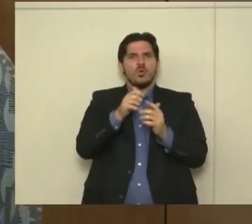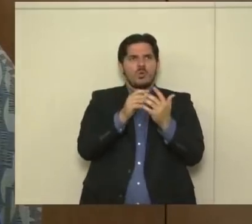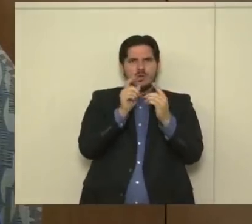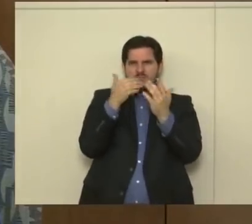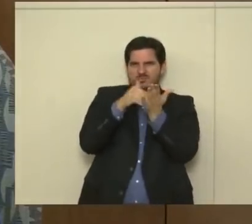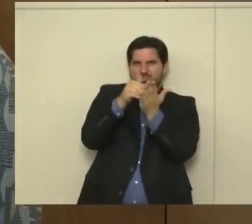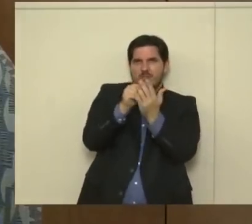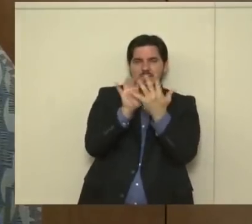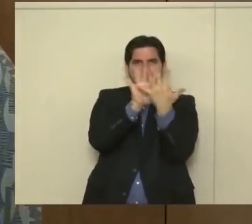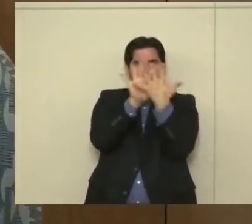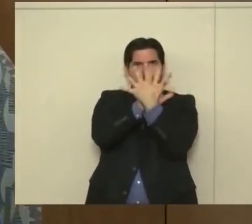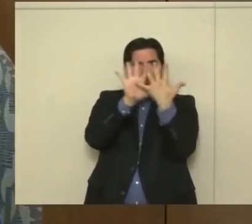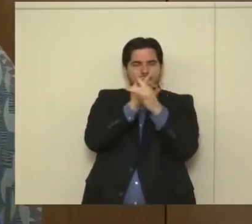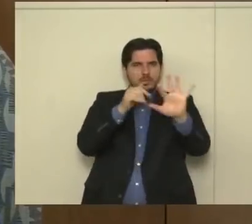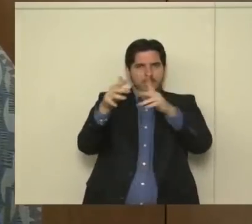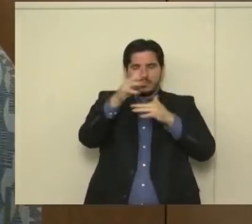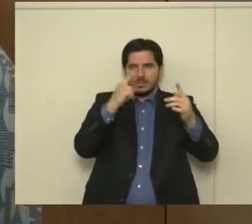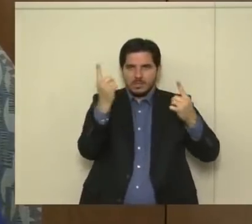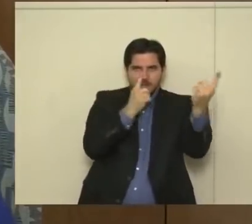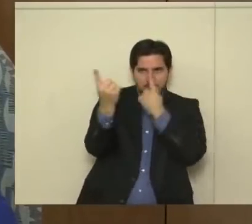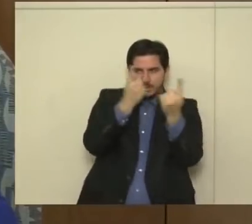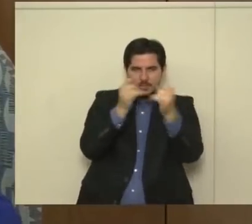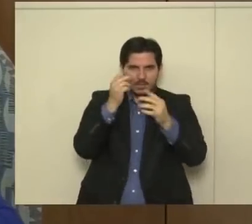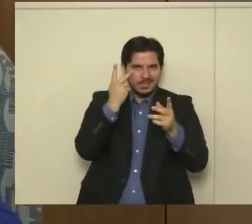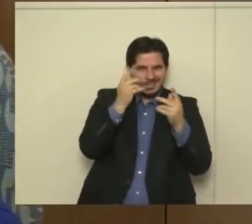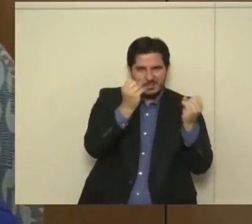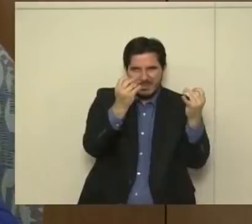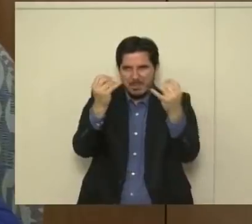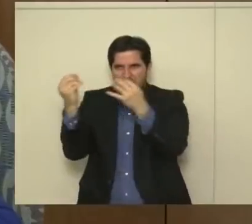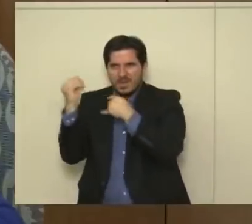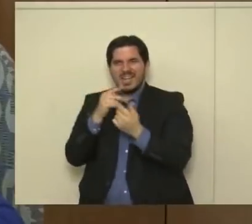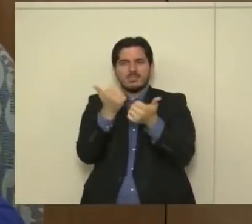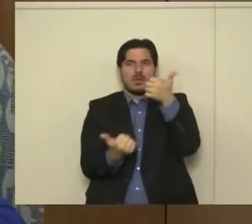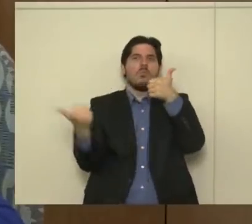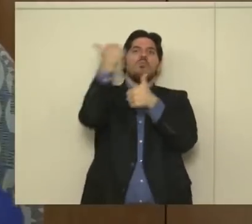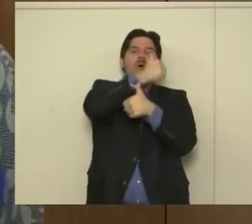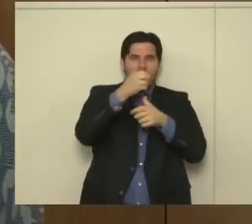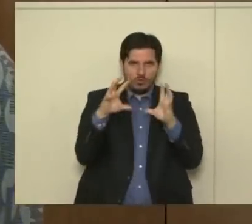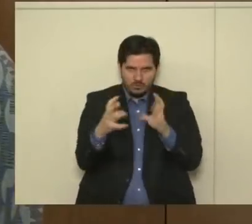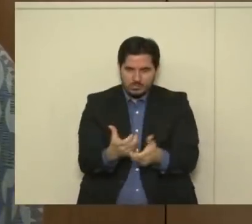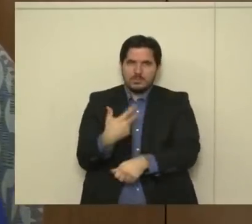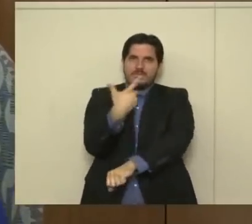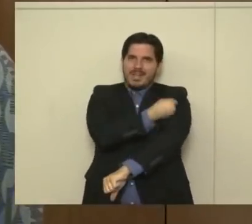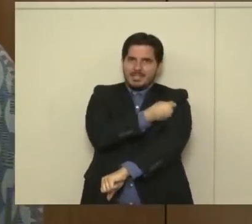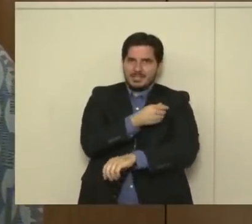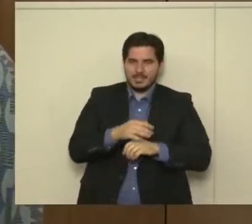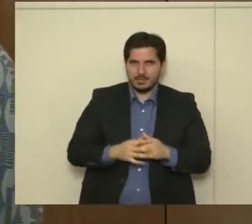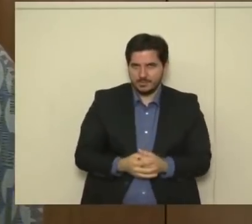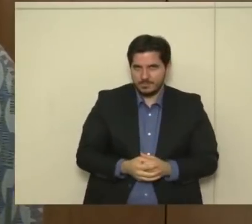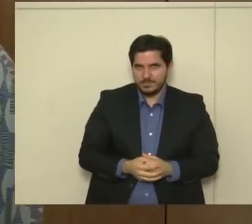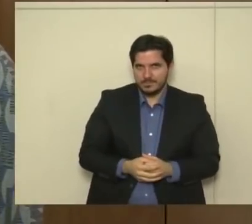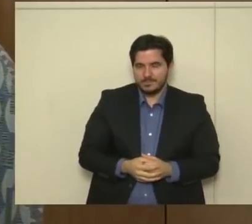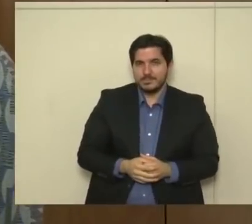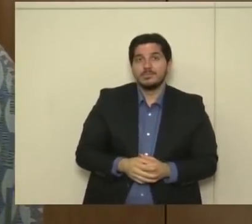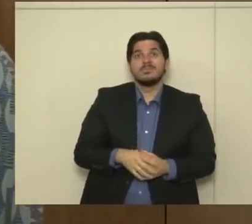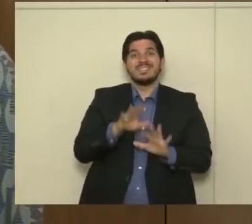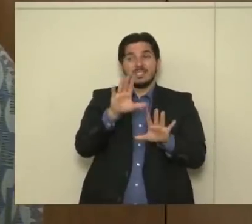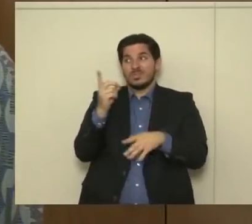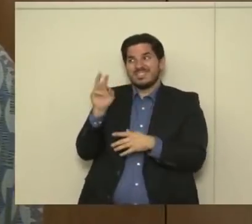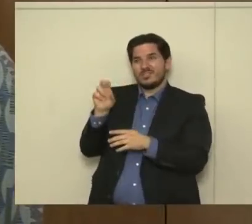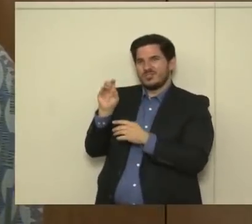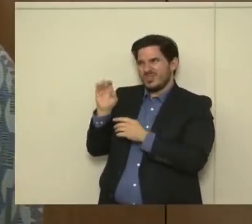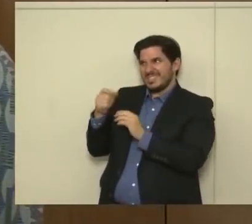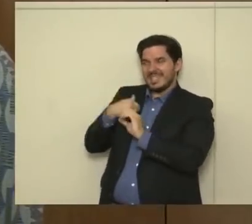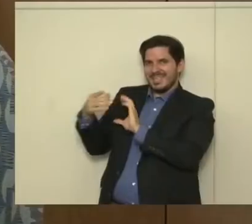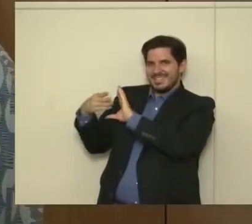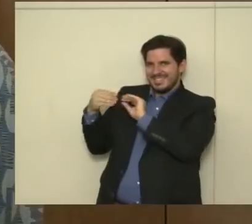are mandatory childhood vaccinations. And the reason you had Dr. Scrace push out, we need you to get your flu vaccine